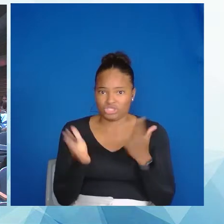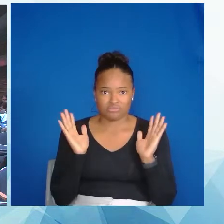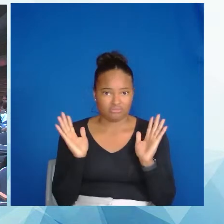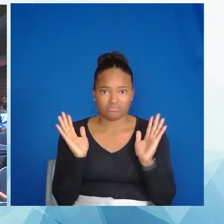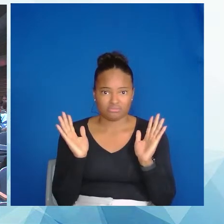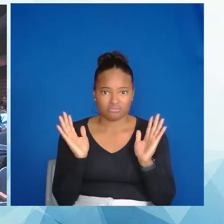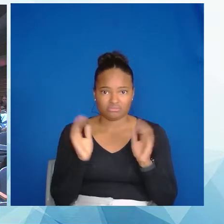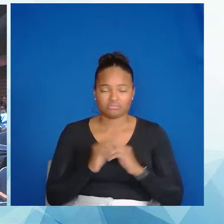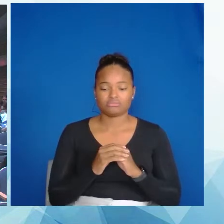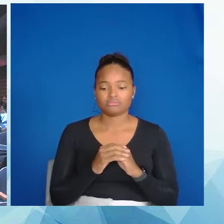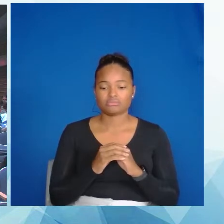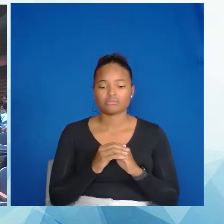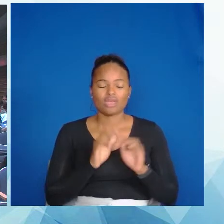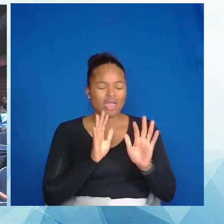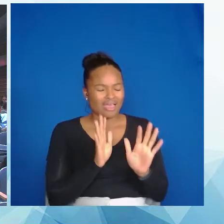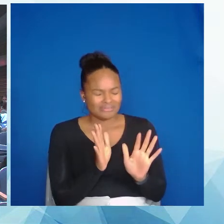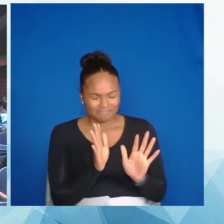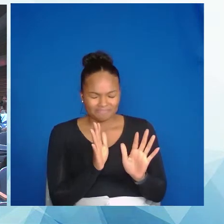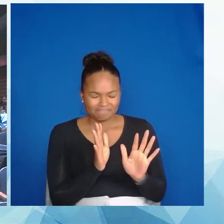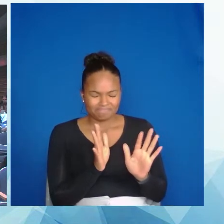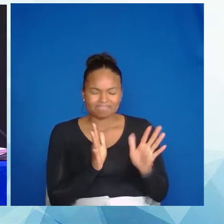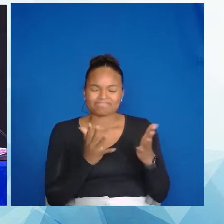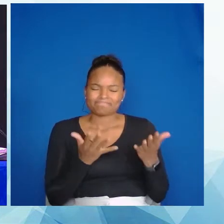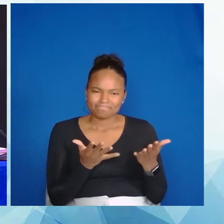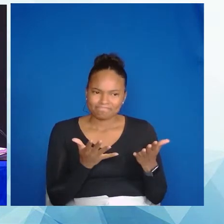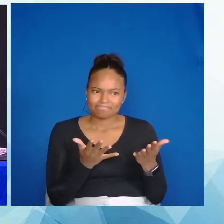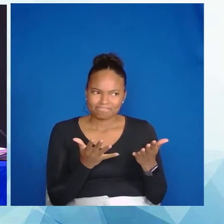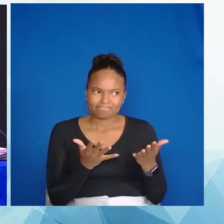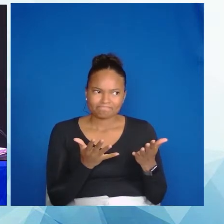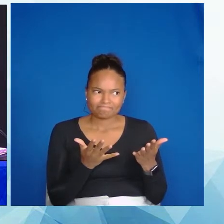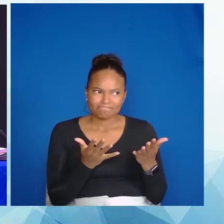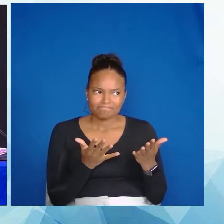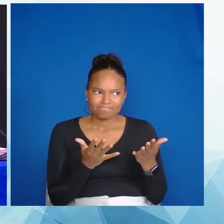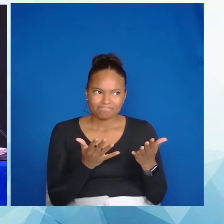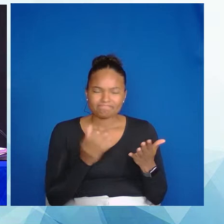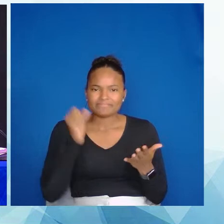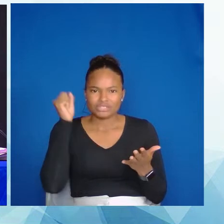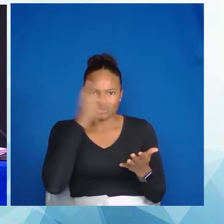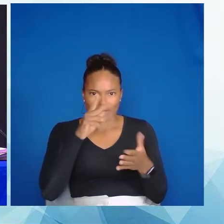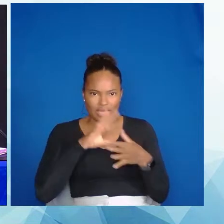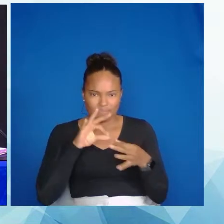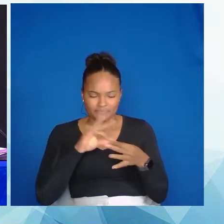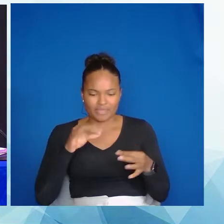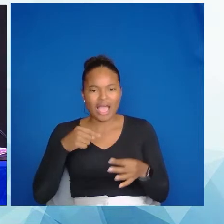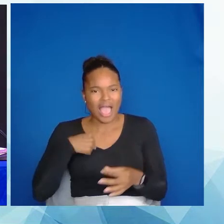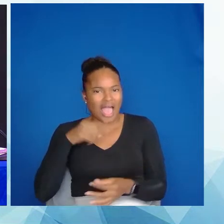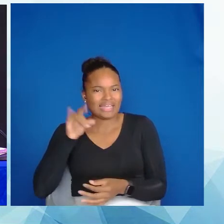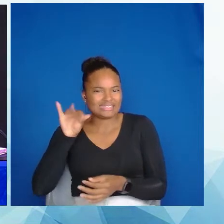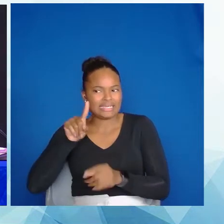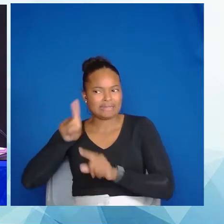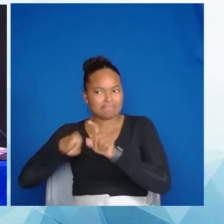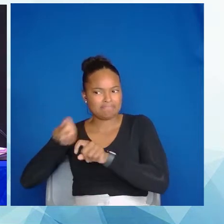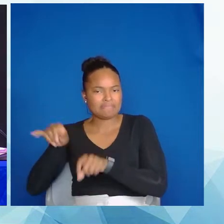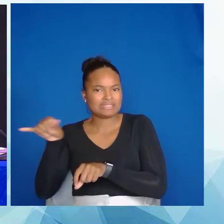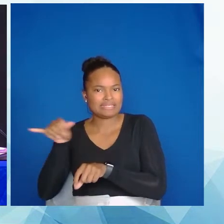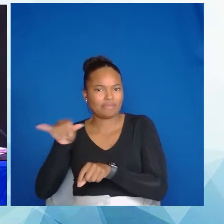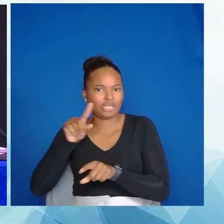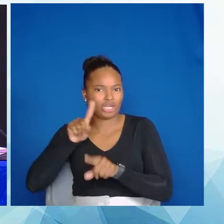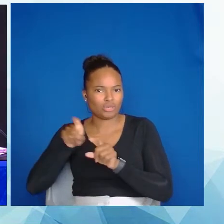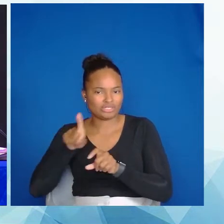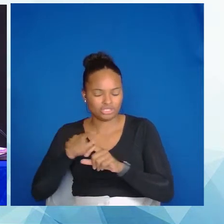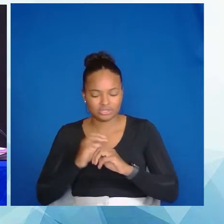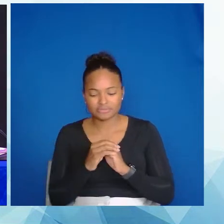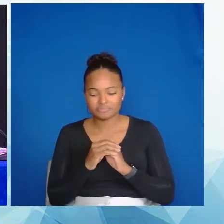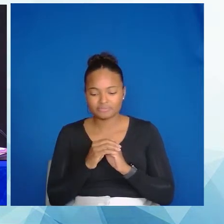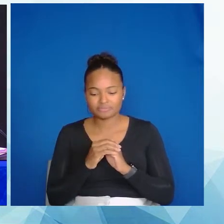Maria, can I've had a conversation with Maria about this. I asked very similar questions.